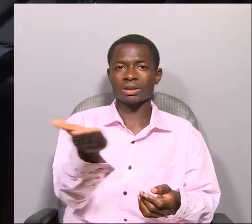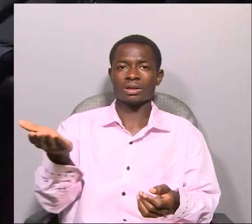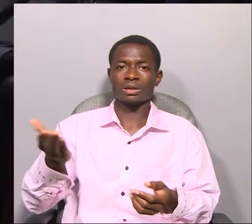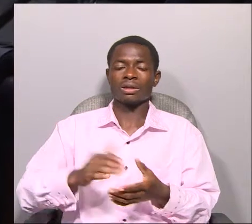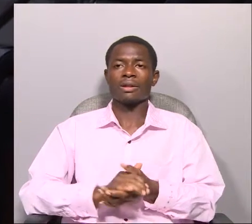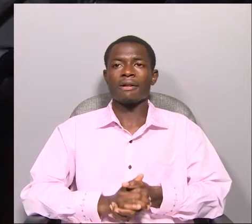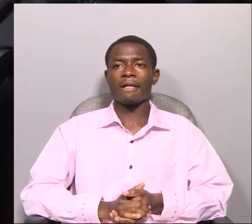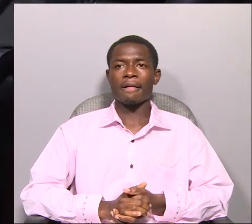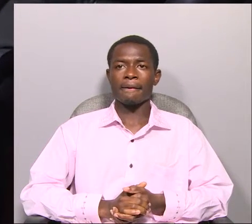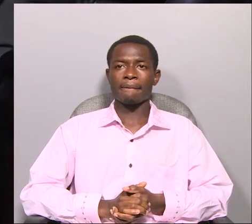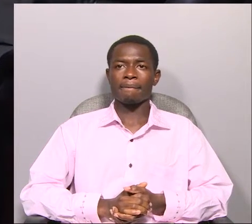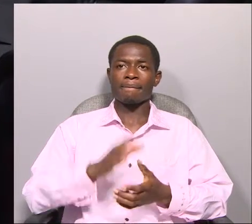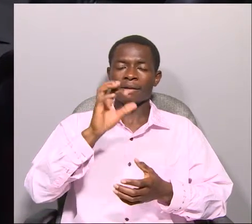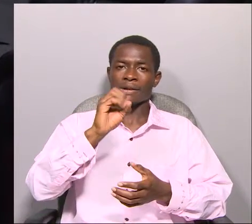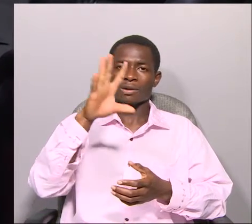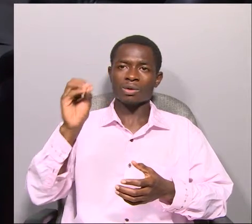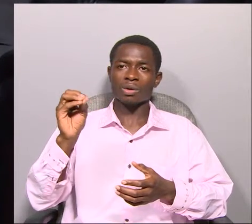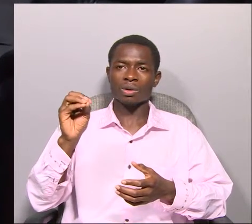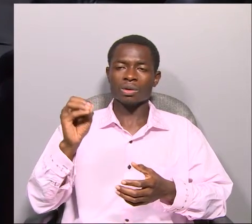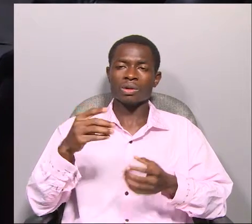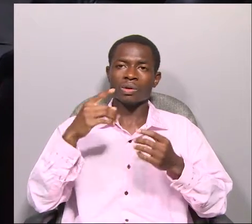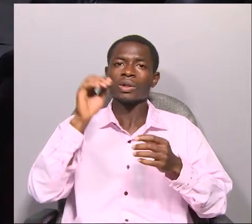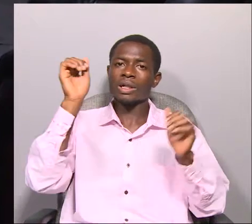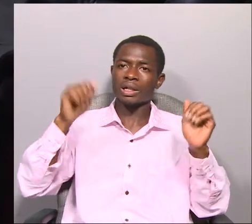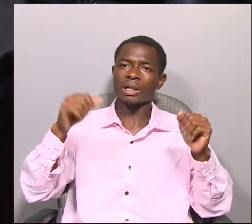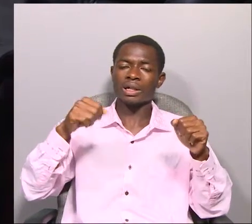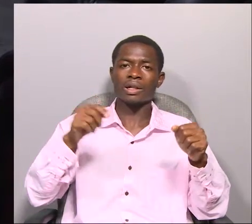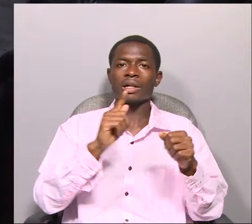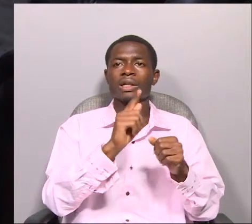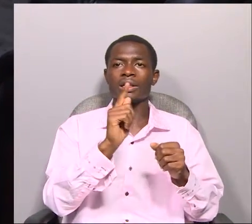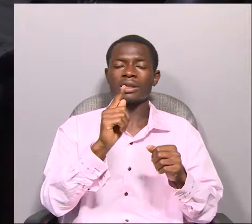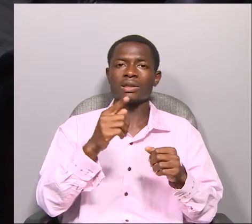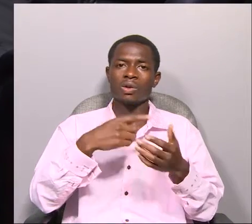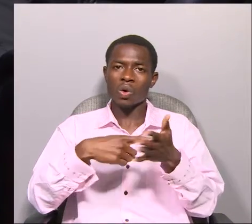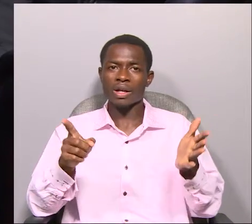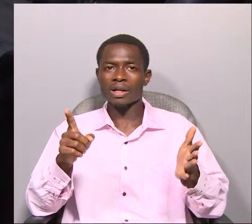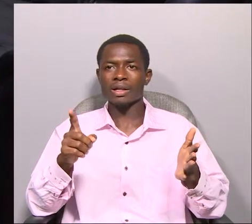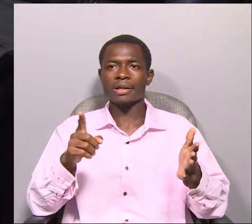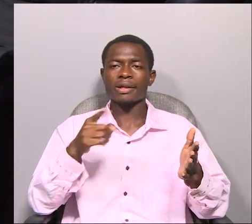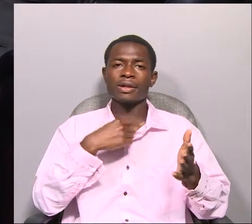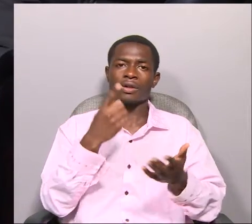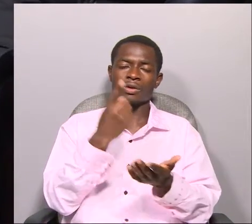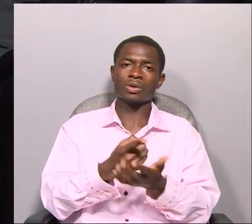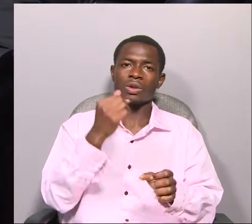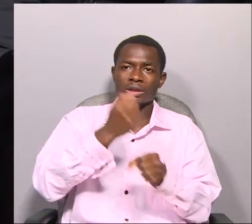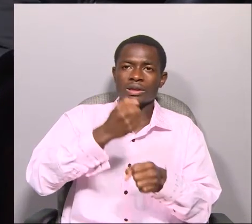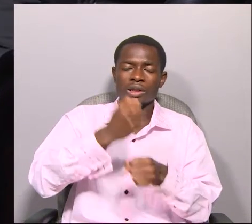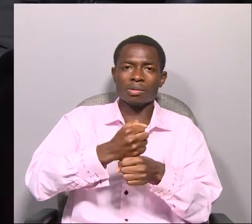as a way forward, we think we need to share these views with you, mm-hmm. the